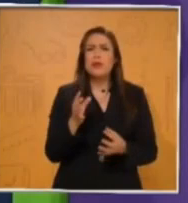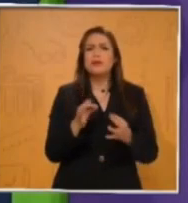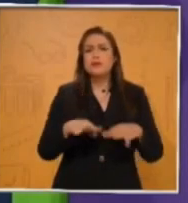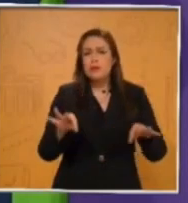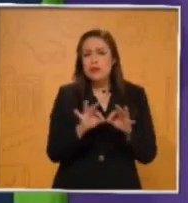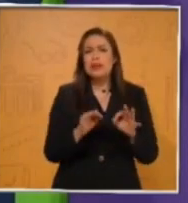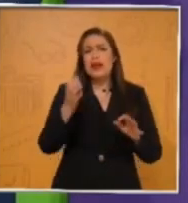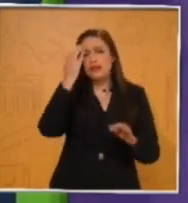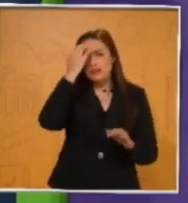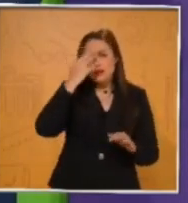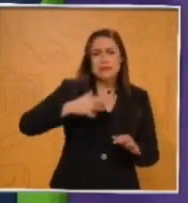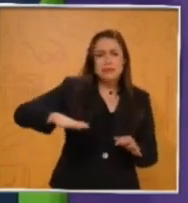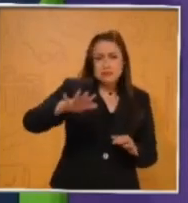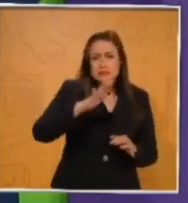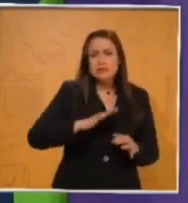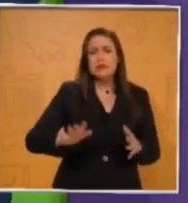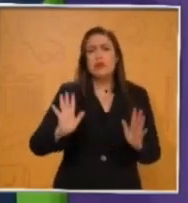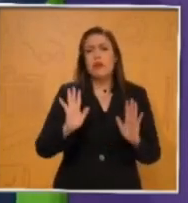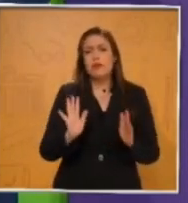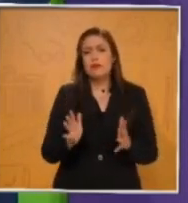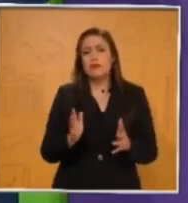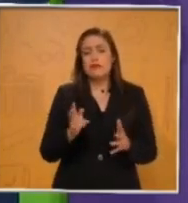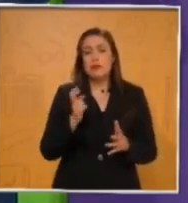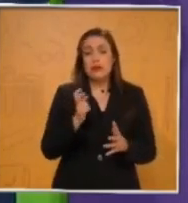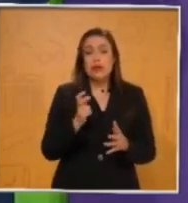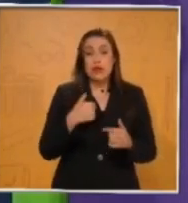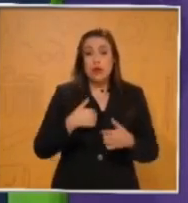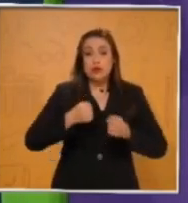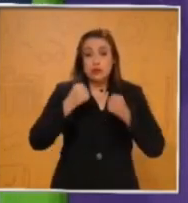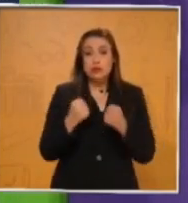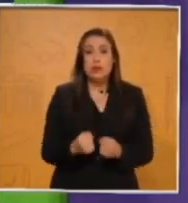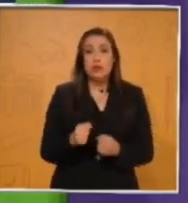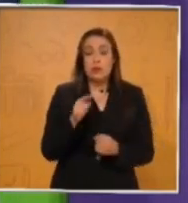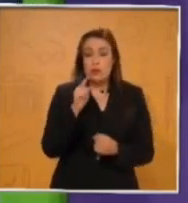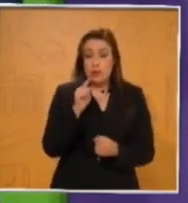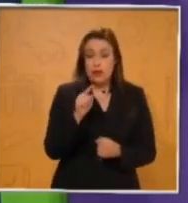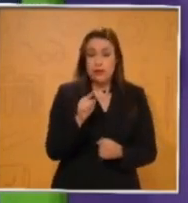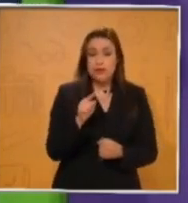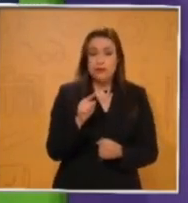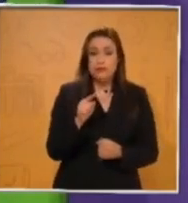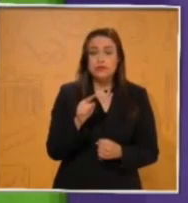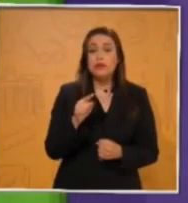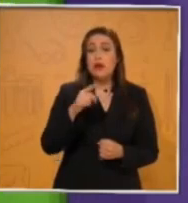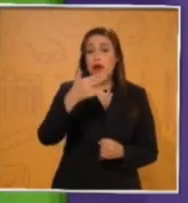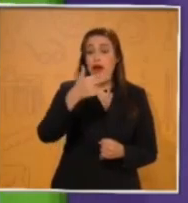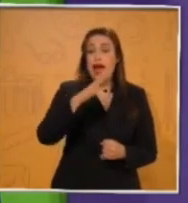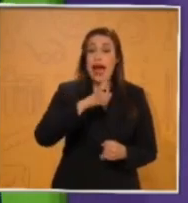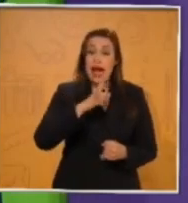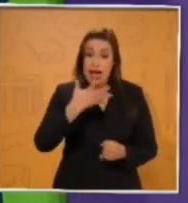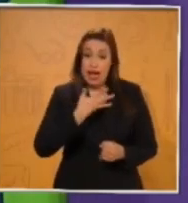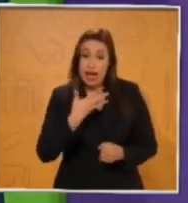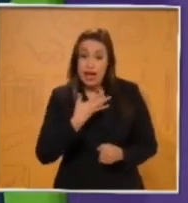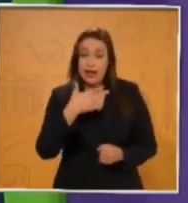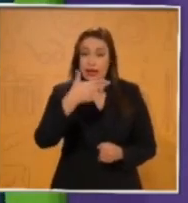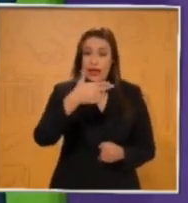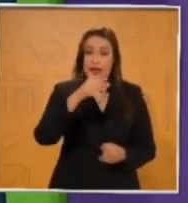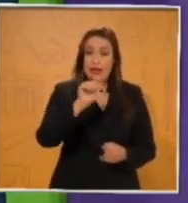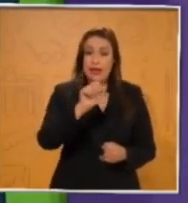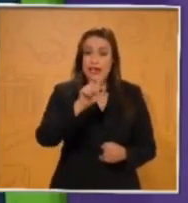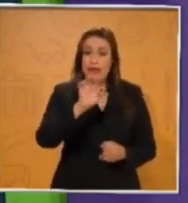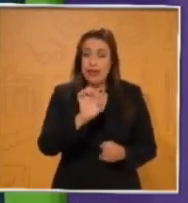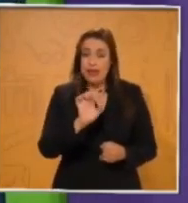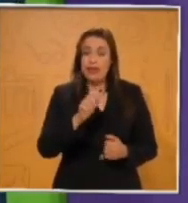in a specific list. I'm totally sure that you have learned some of these verbs with